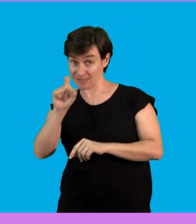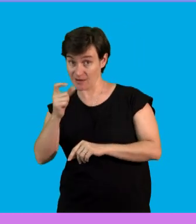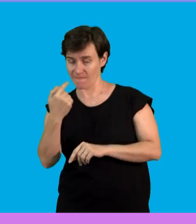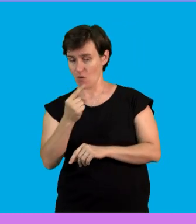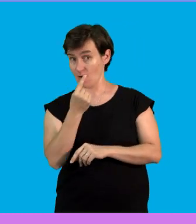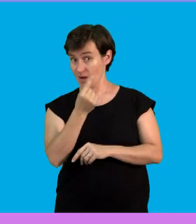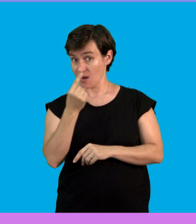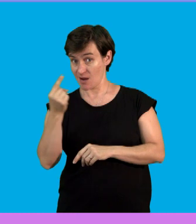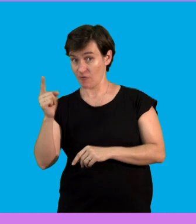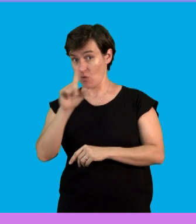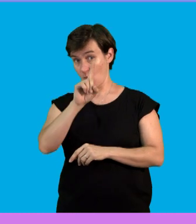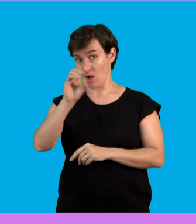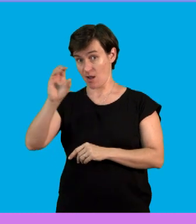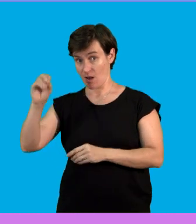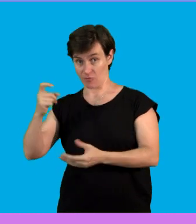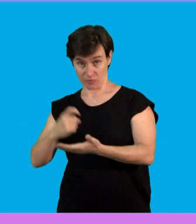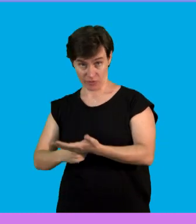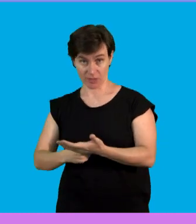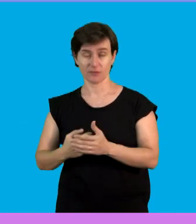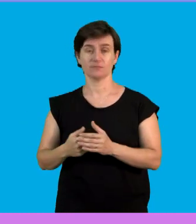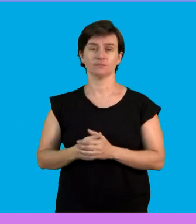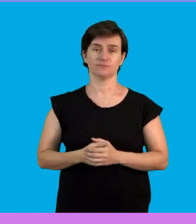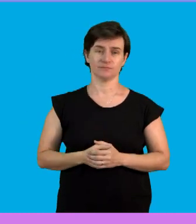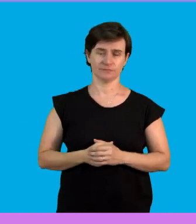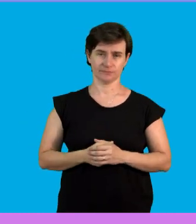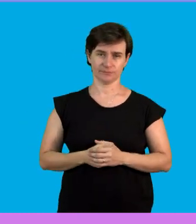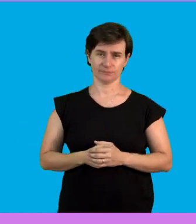50 cents per 100